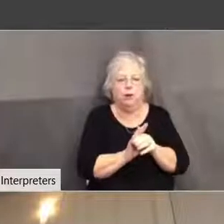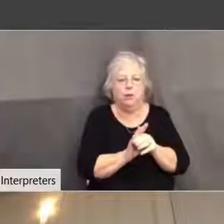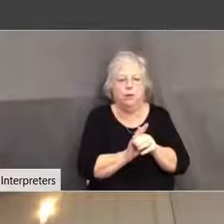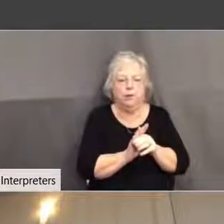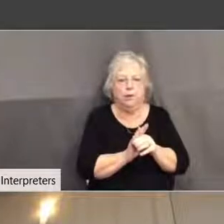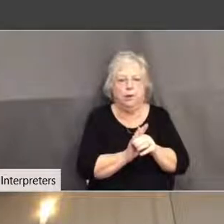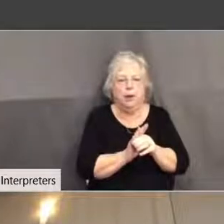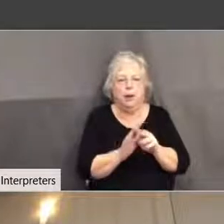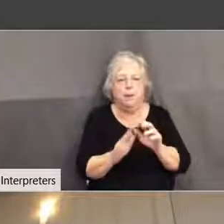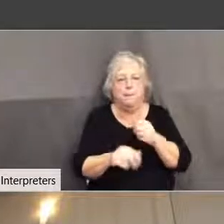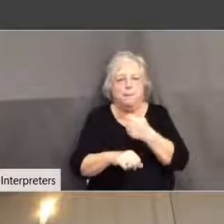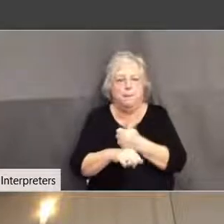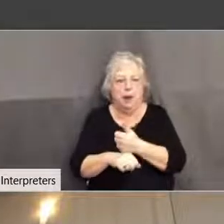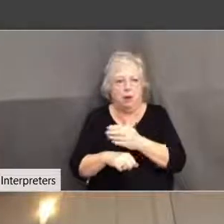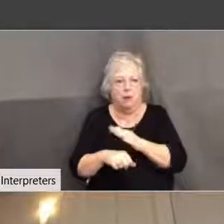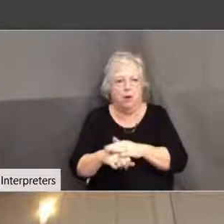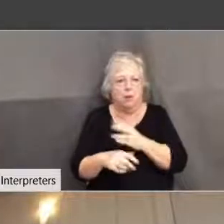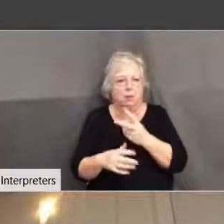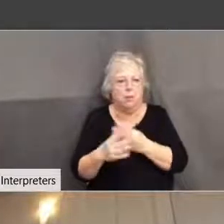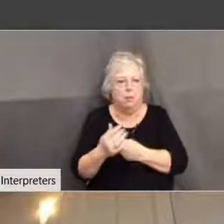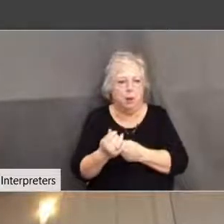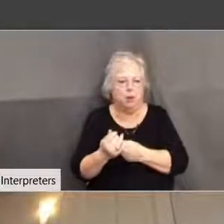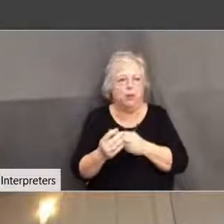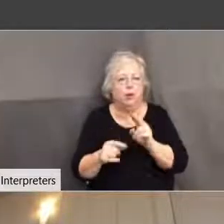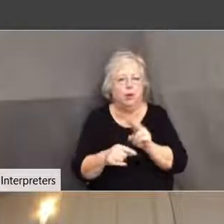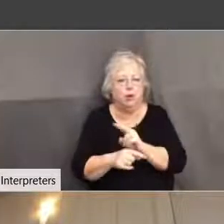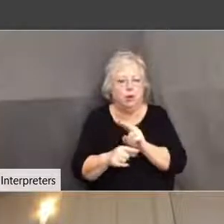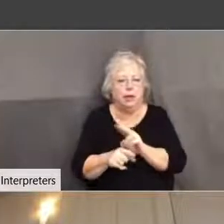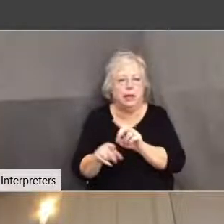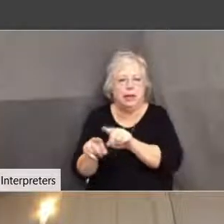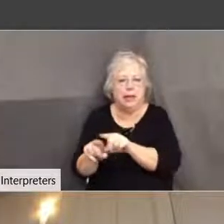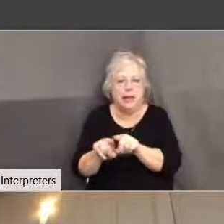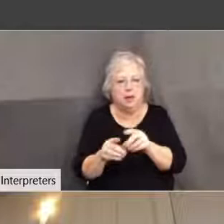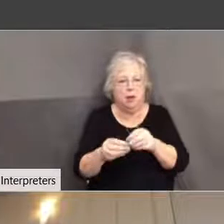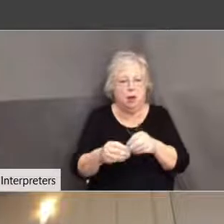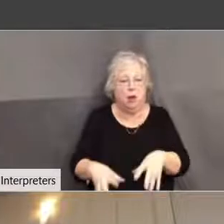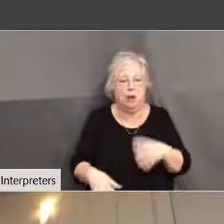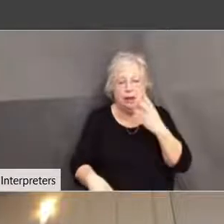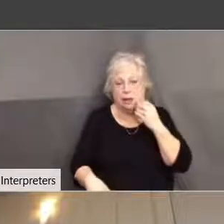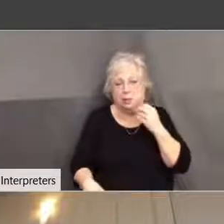and everything based upon both of you using the same loss experience?